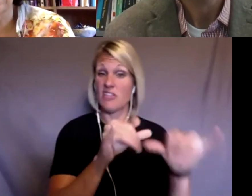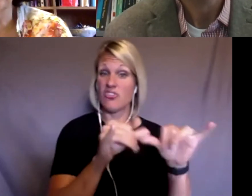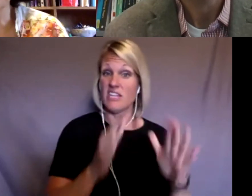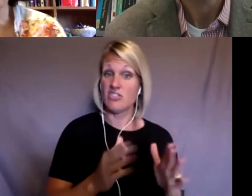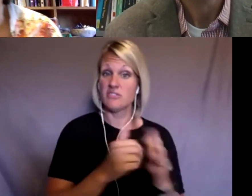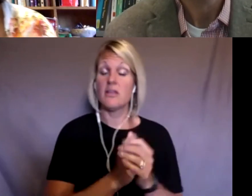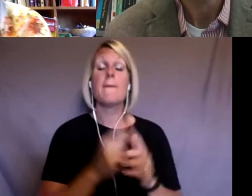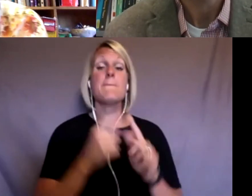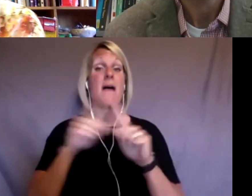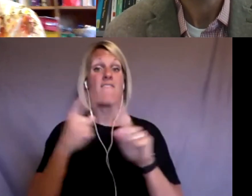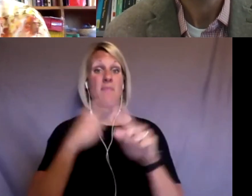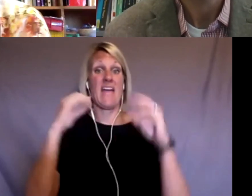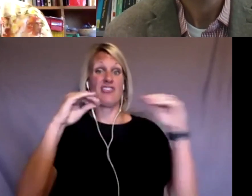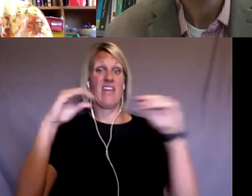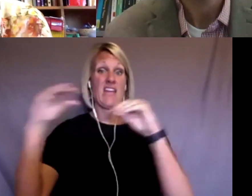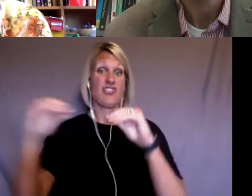see a number of